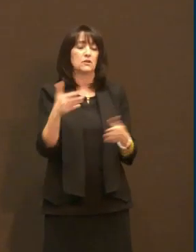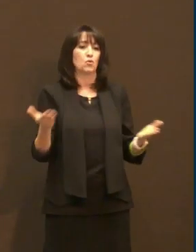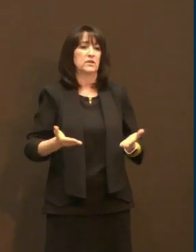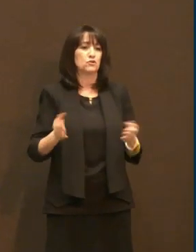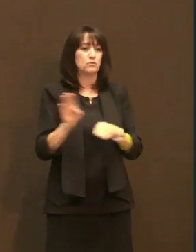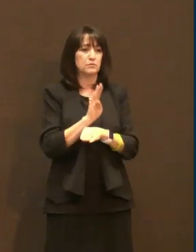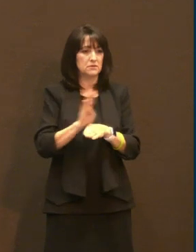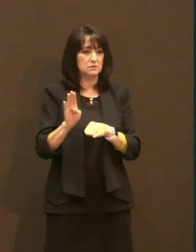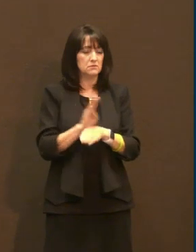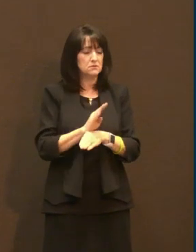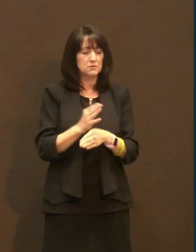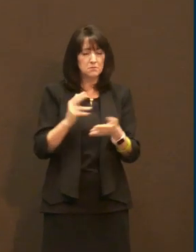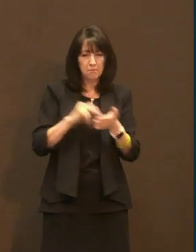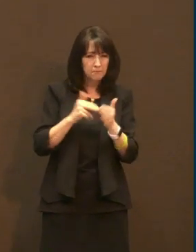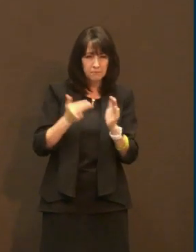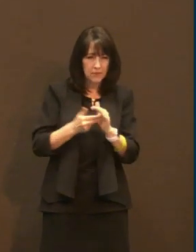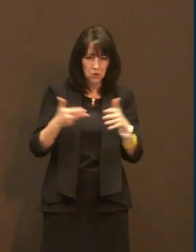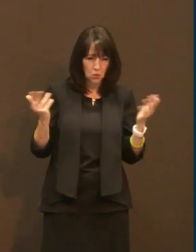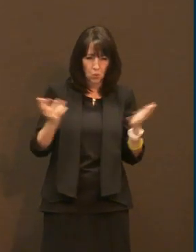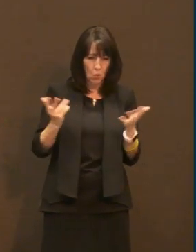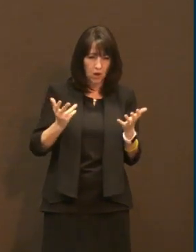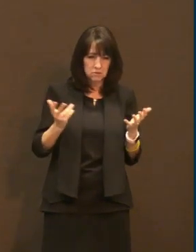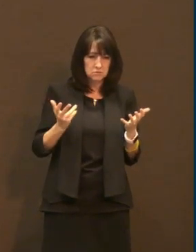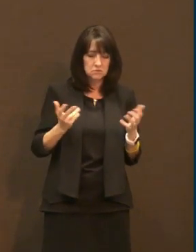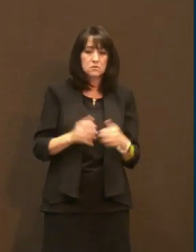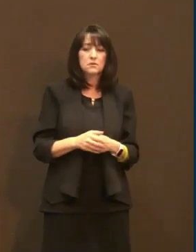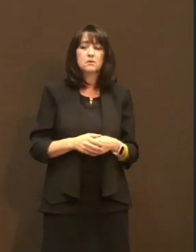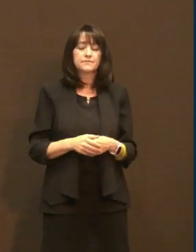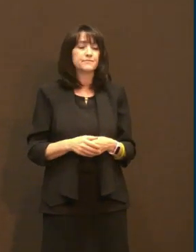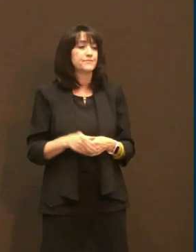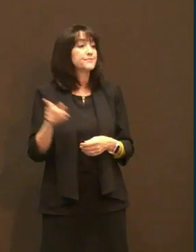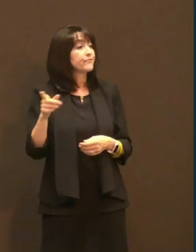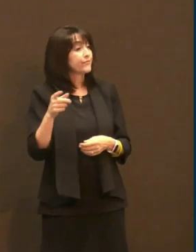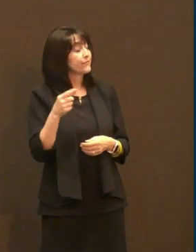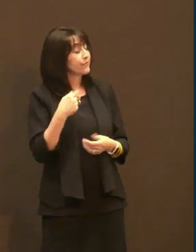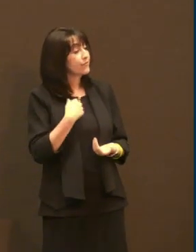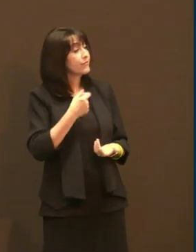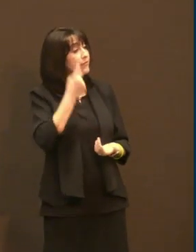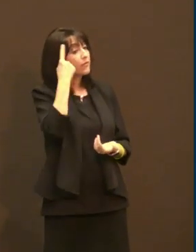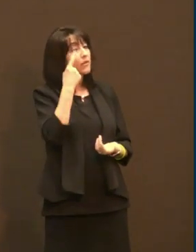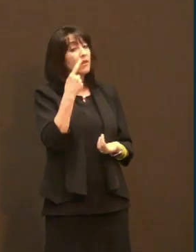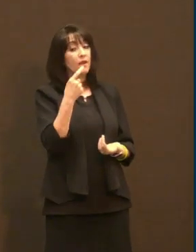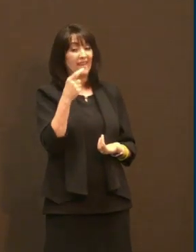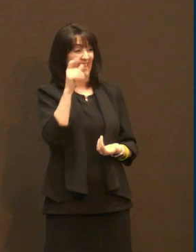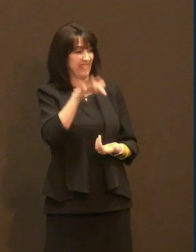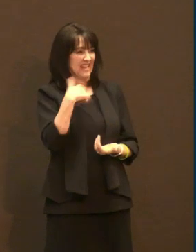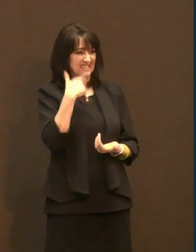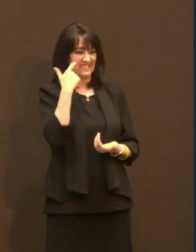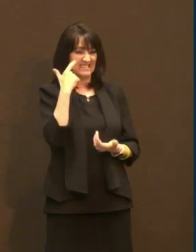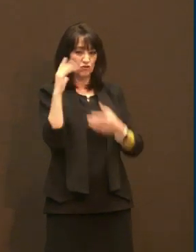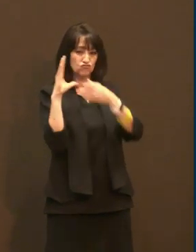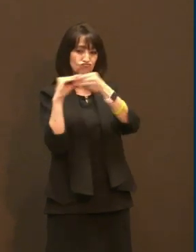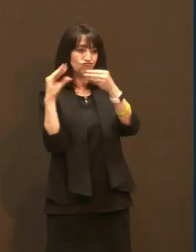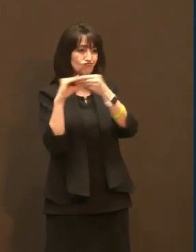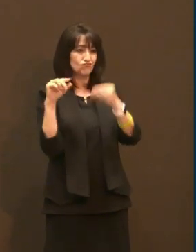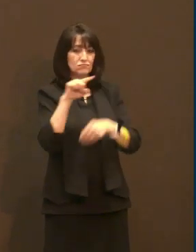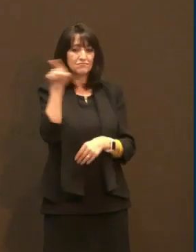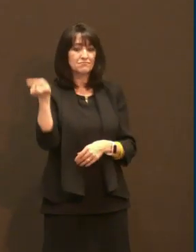is the need to balance off these data that we're talking about and these criteria that is a